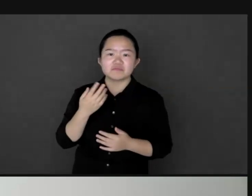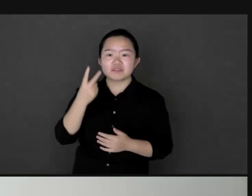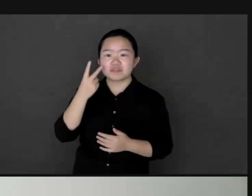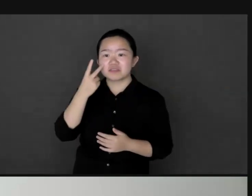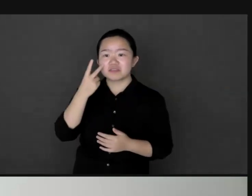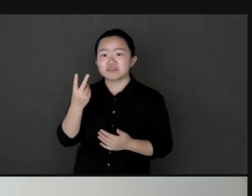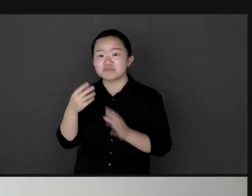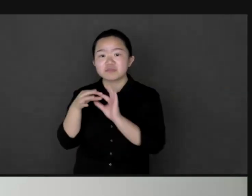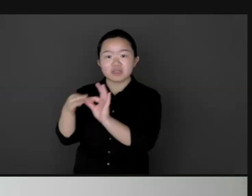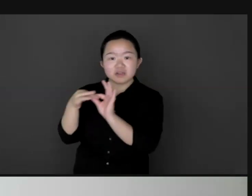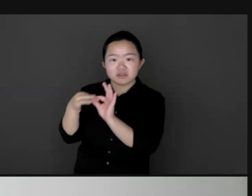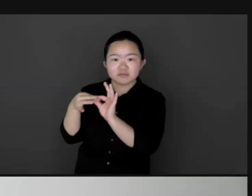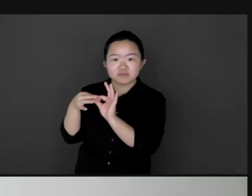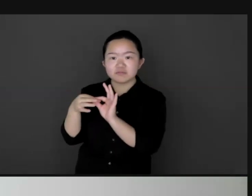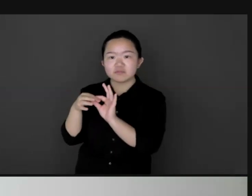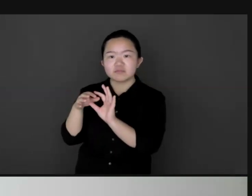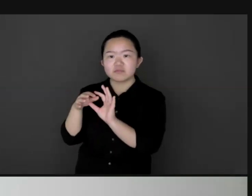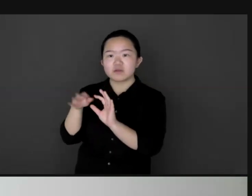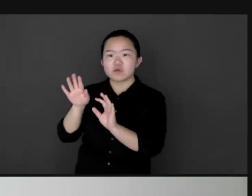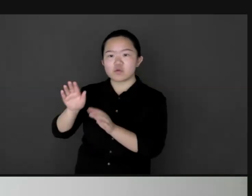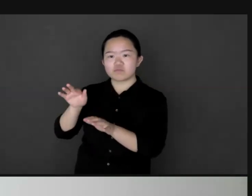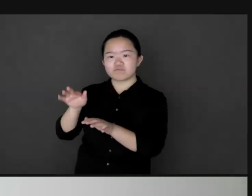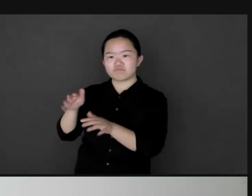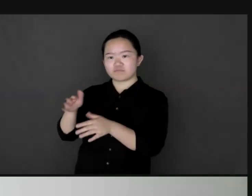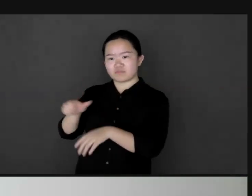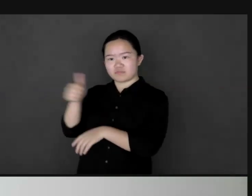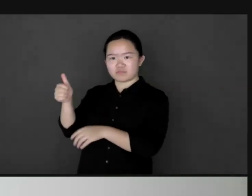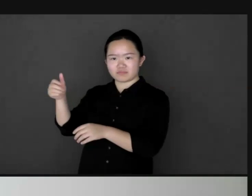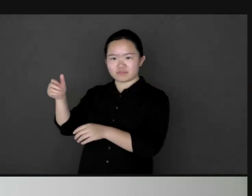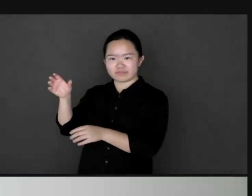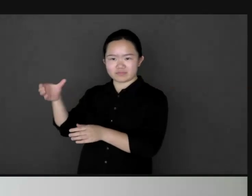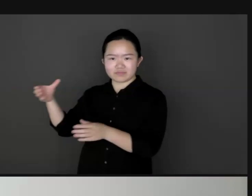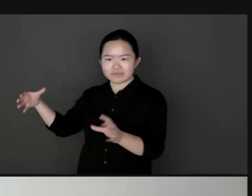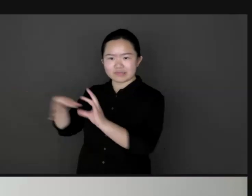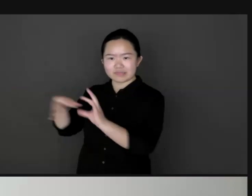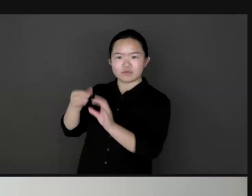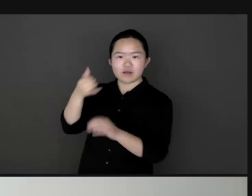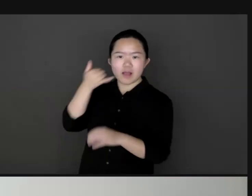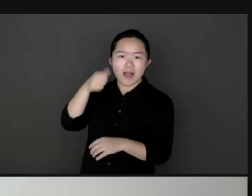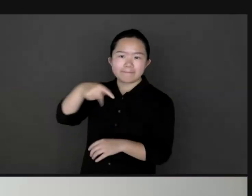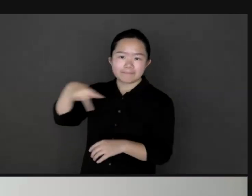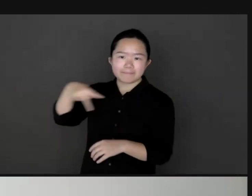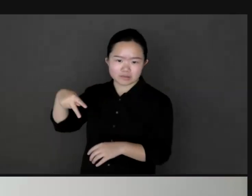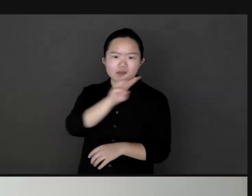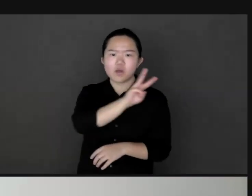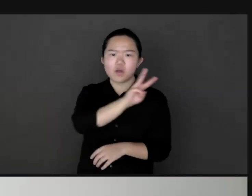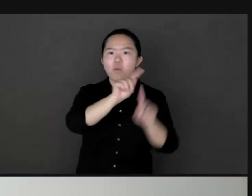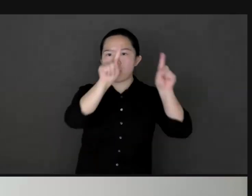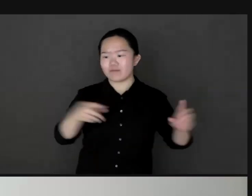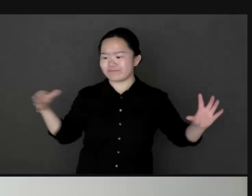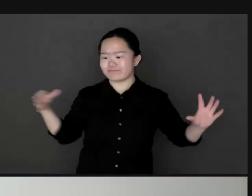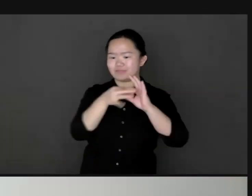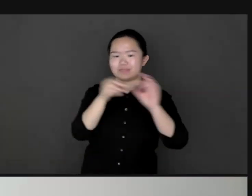worse, because there's like limited options, and it's harder for developers to make apps accessible. And for a website,